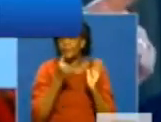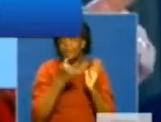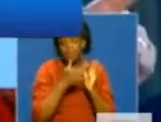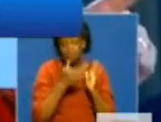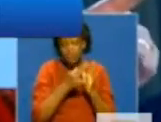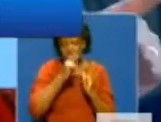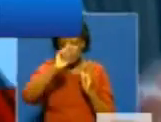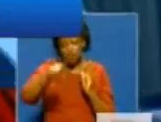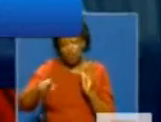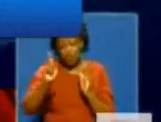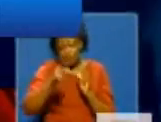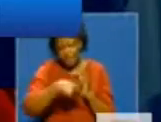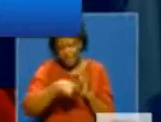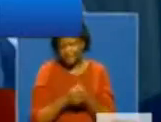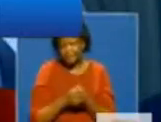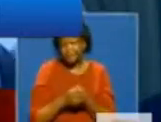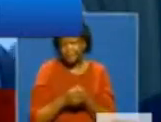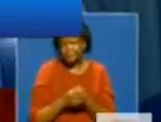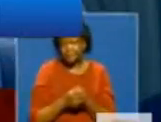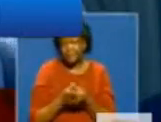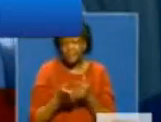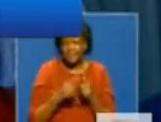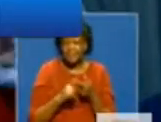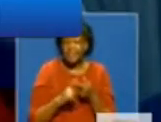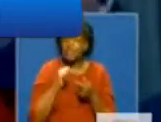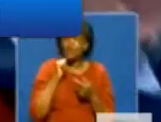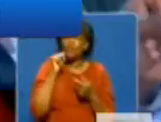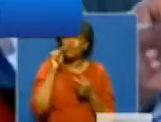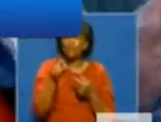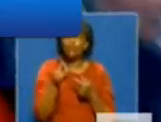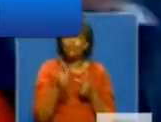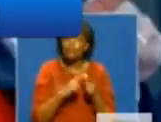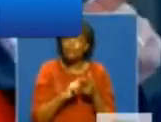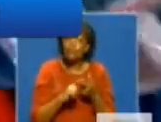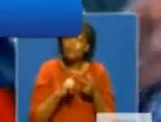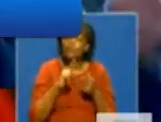wrongfully and it is not you, then you would